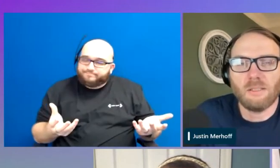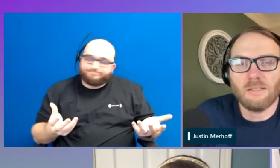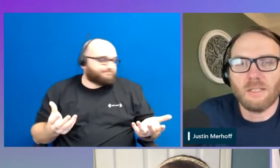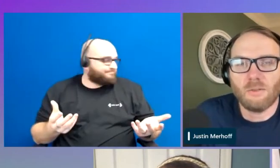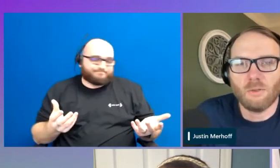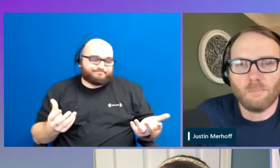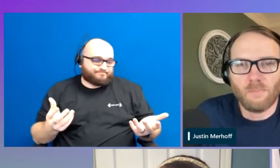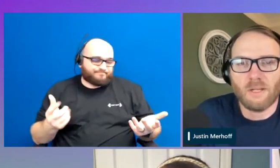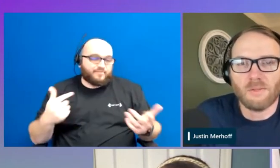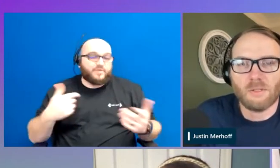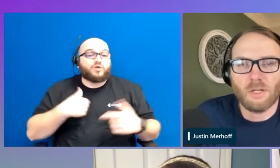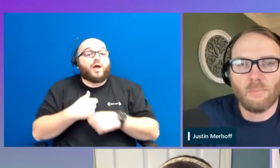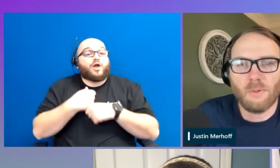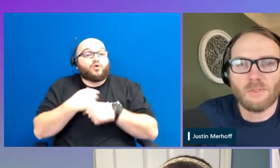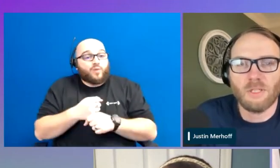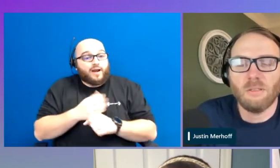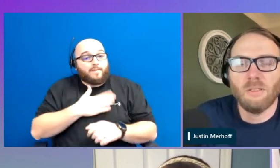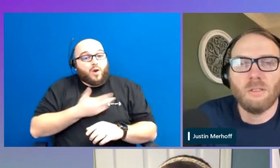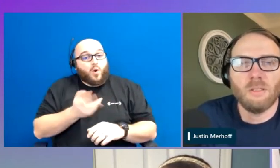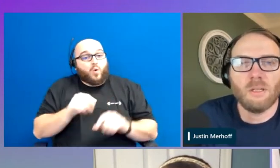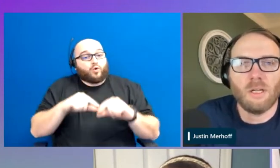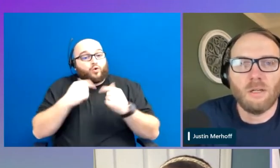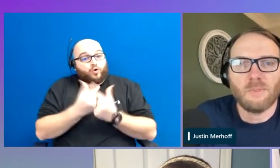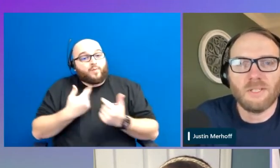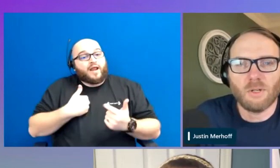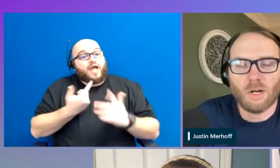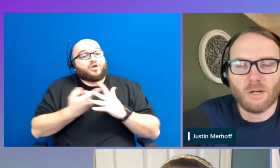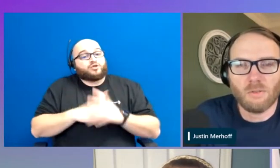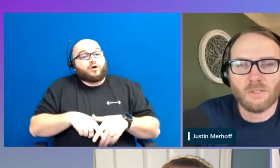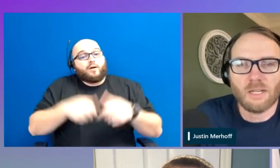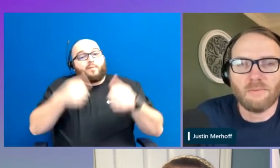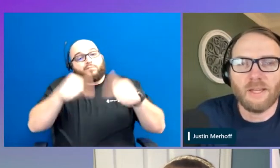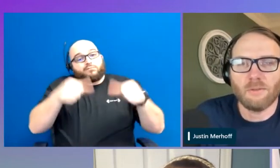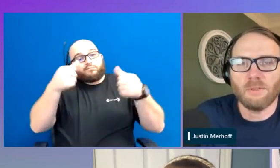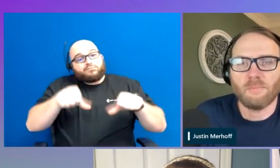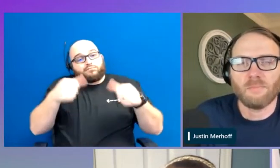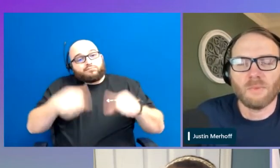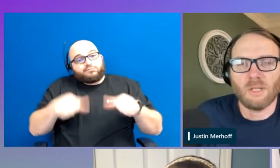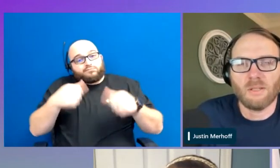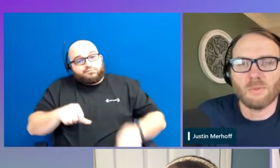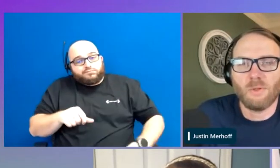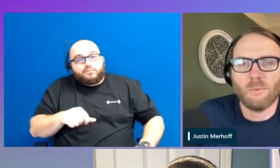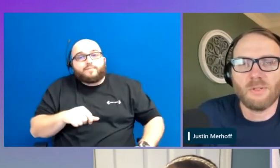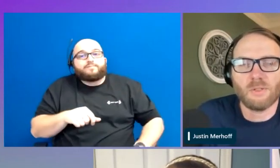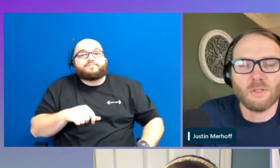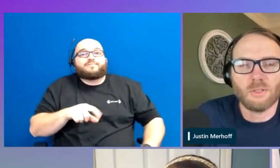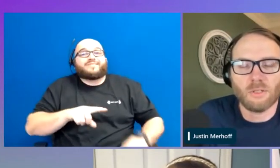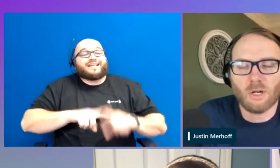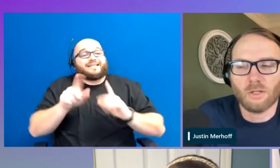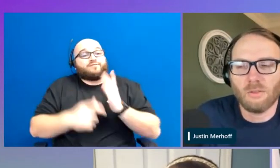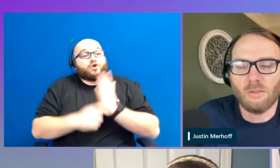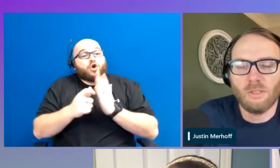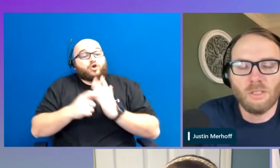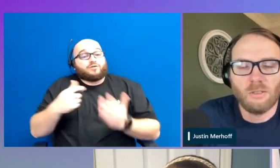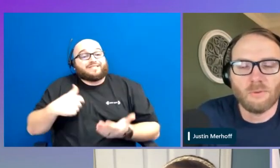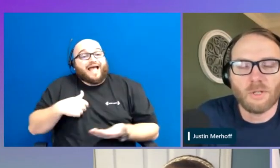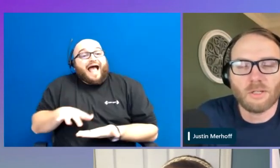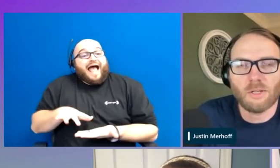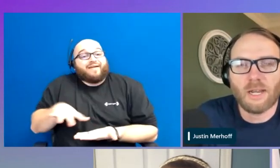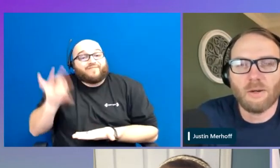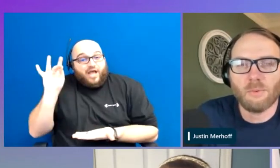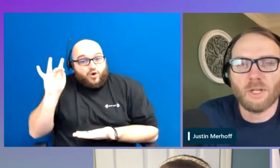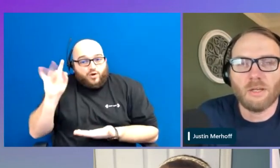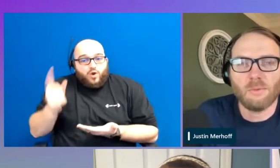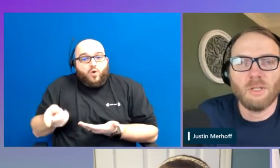created a LinkedIn group and I started posting different articles that I found. And there was one research article from